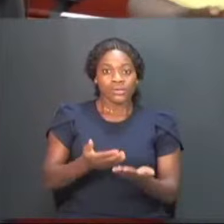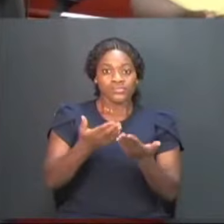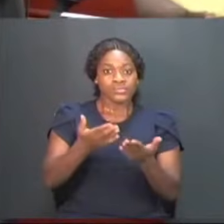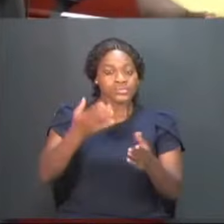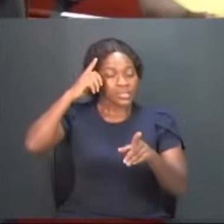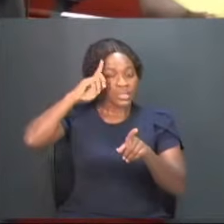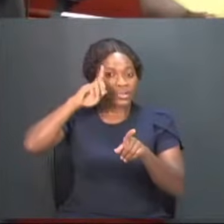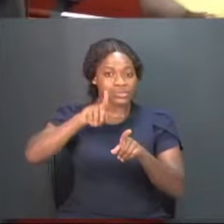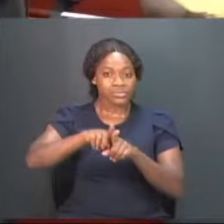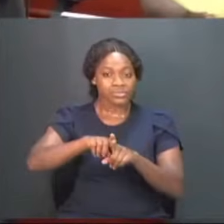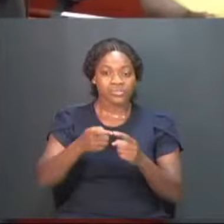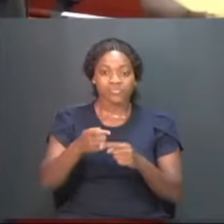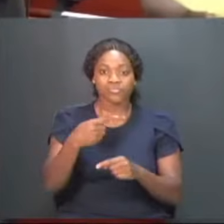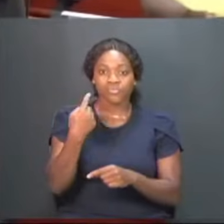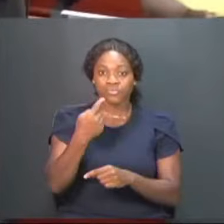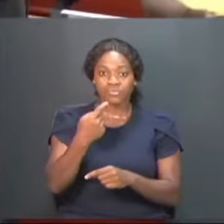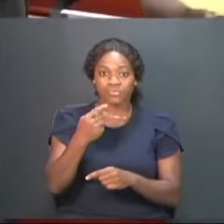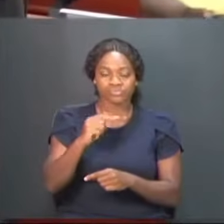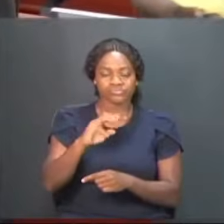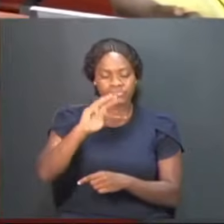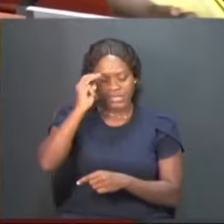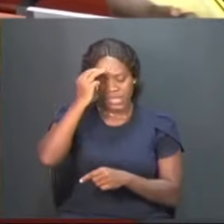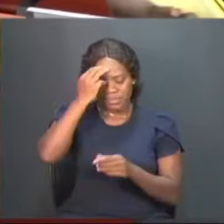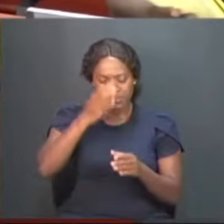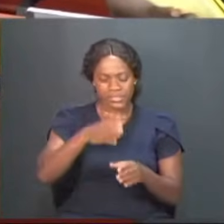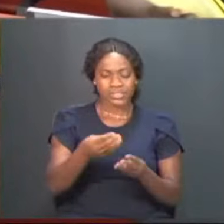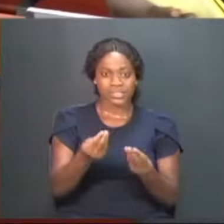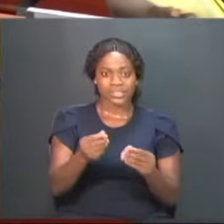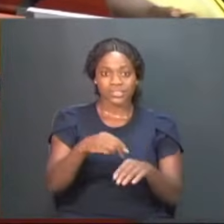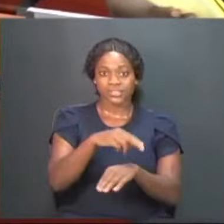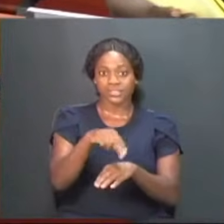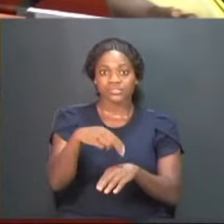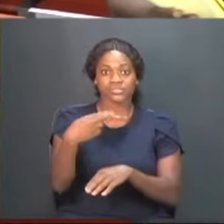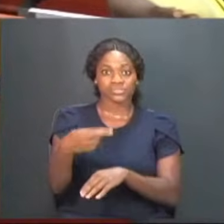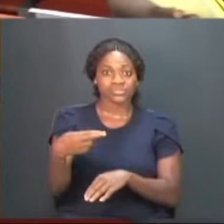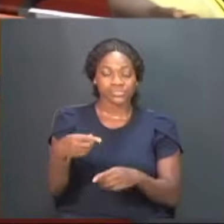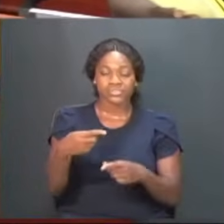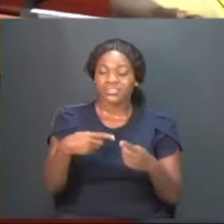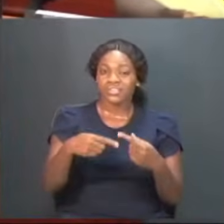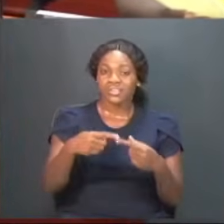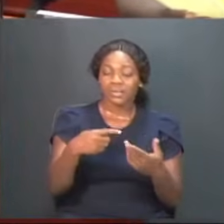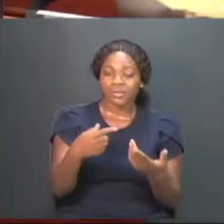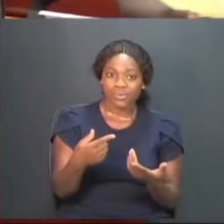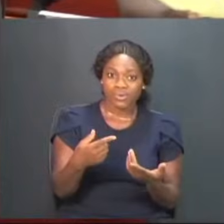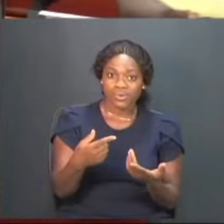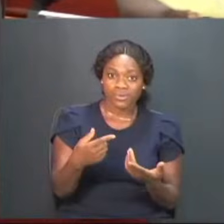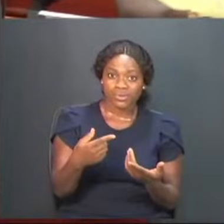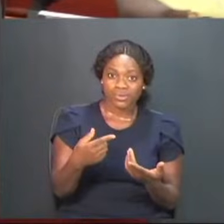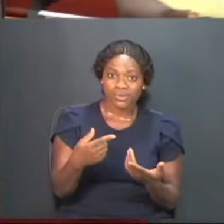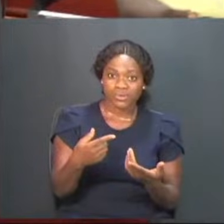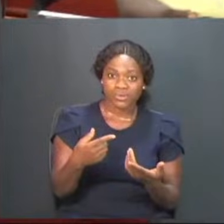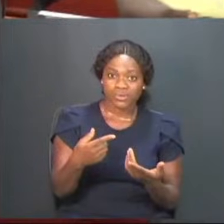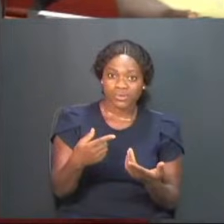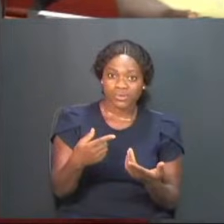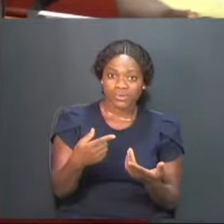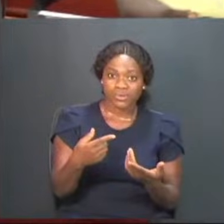the Minister for Lands and Natural Resources relating to a